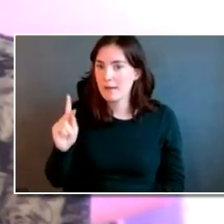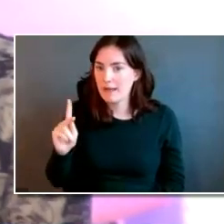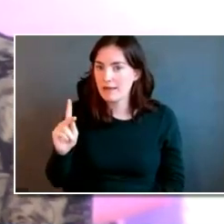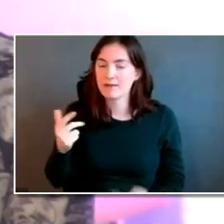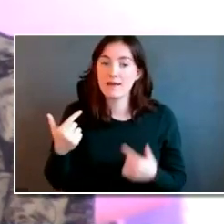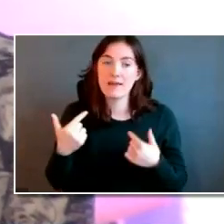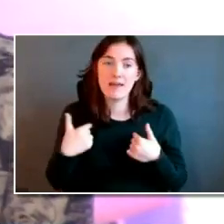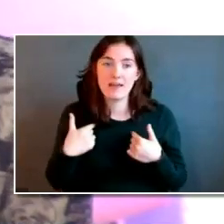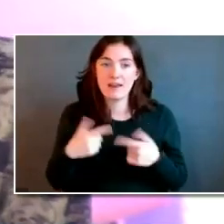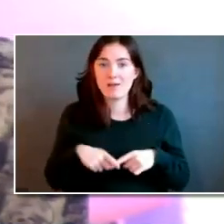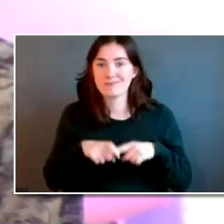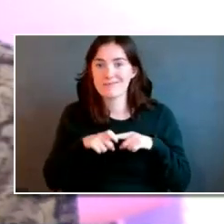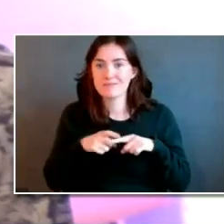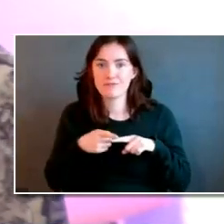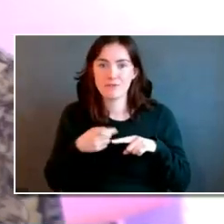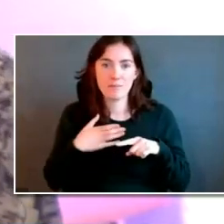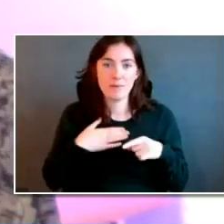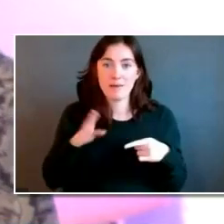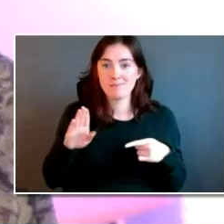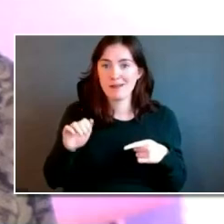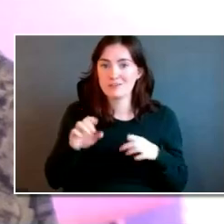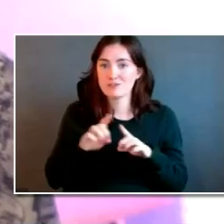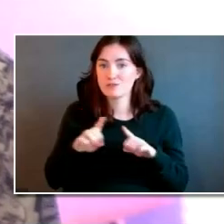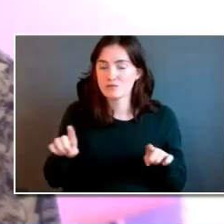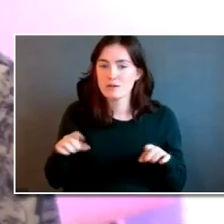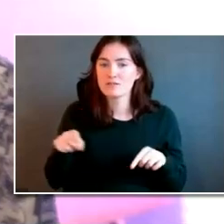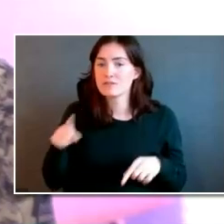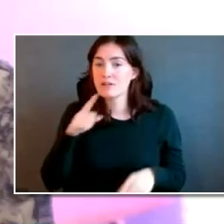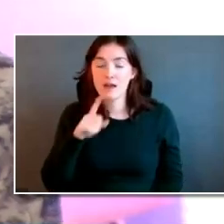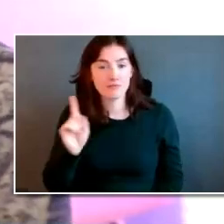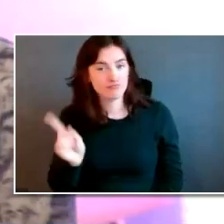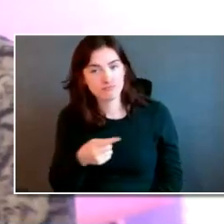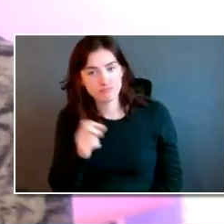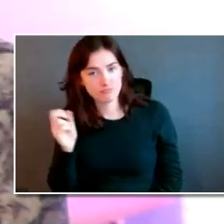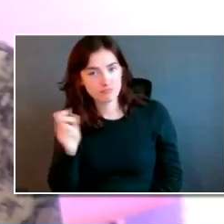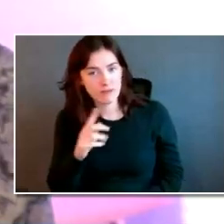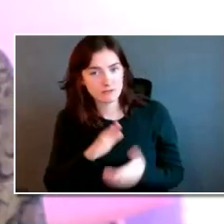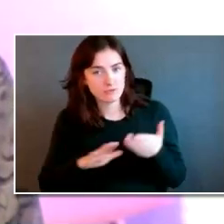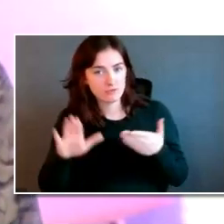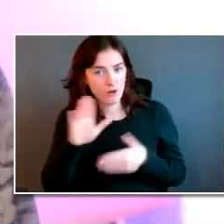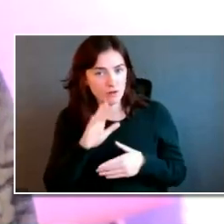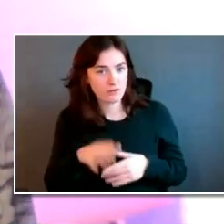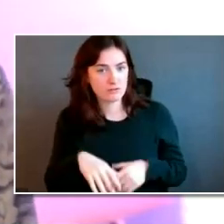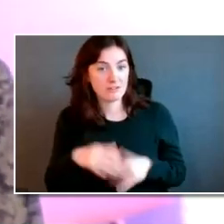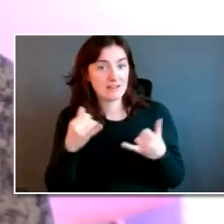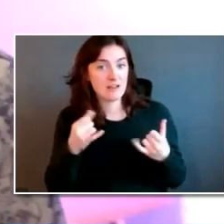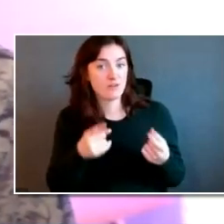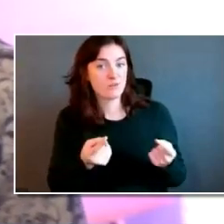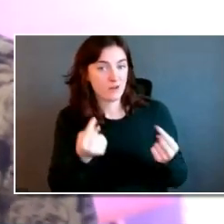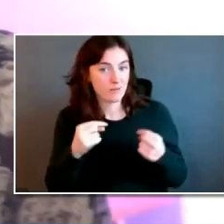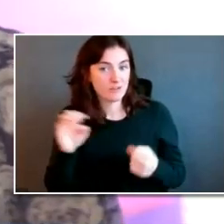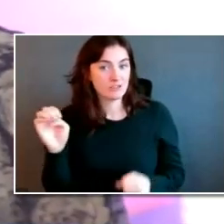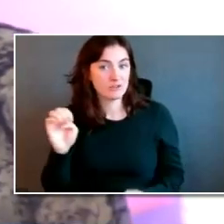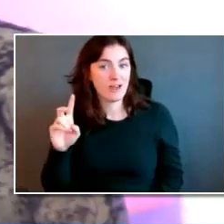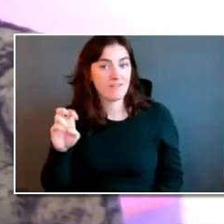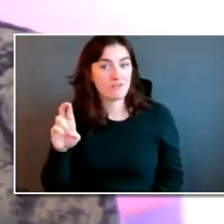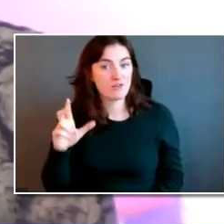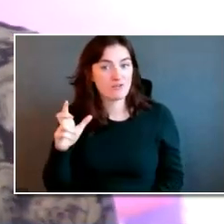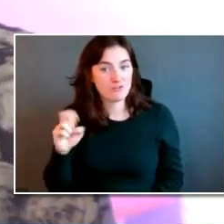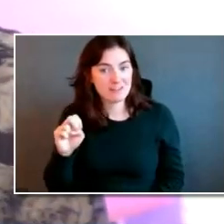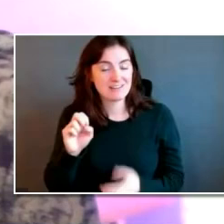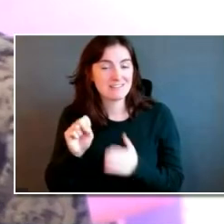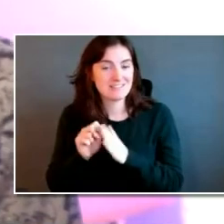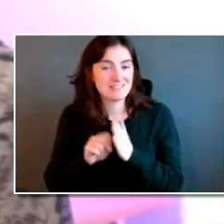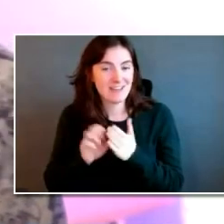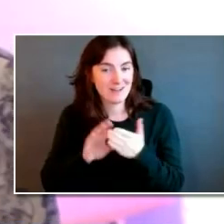from my bachelor's, and so she said, it's time for you to go back to college, and you are coming to the Evergreen State College in Tacoma. And we're all